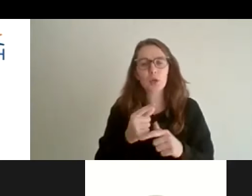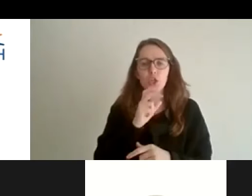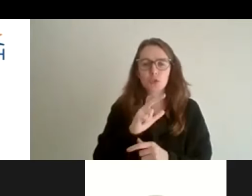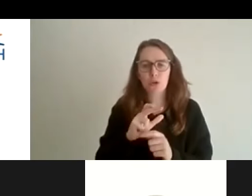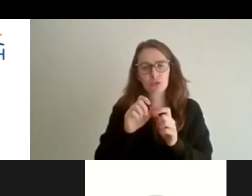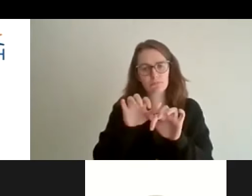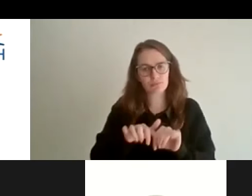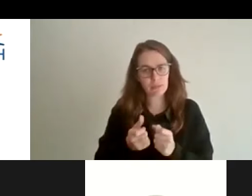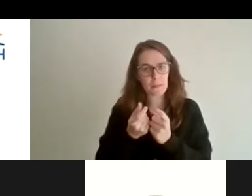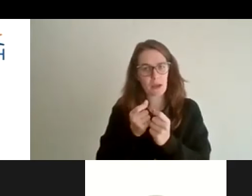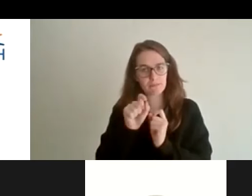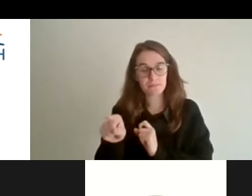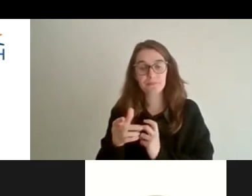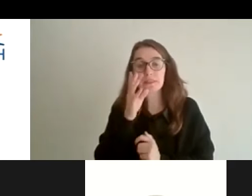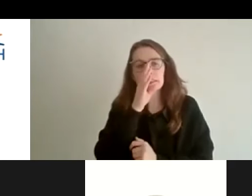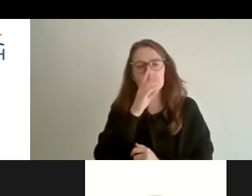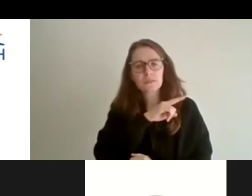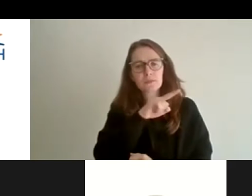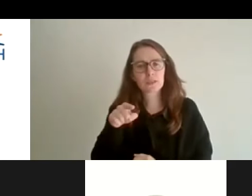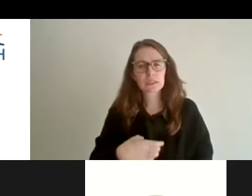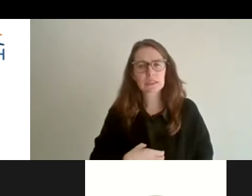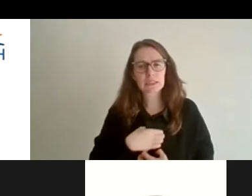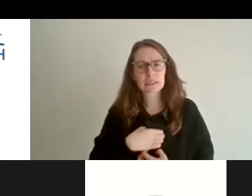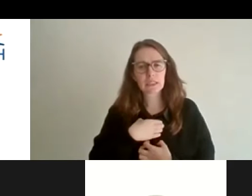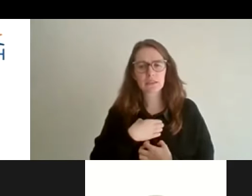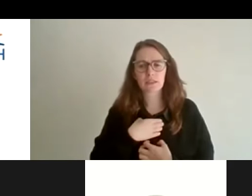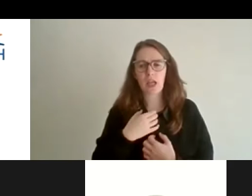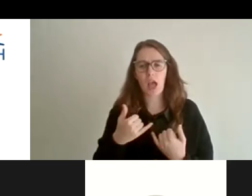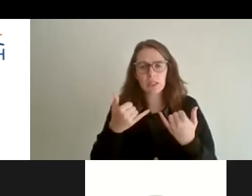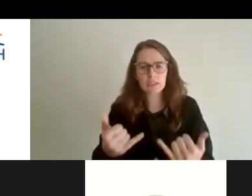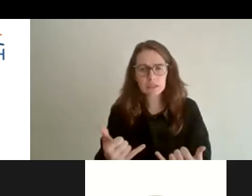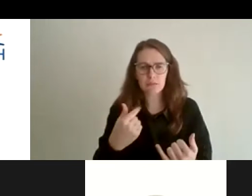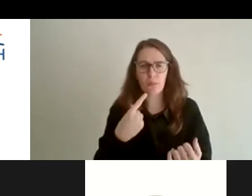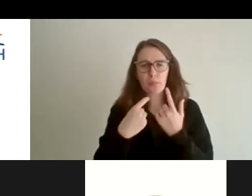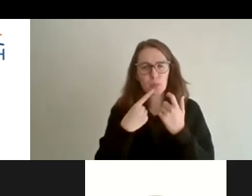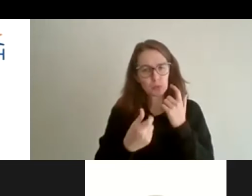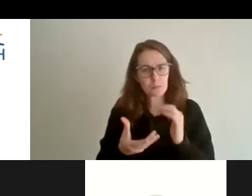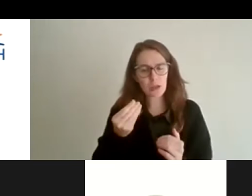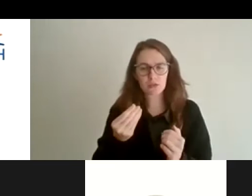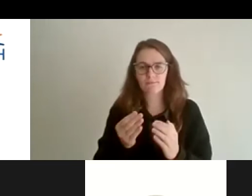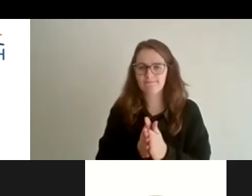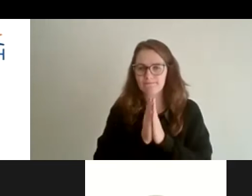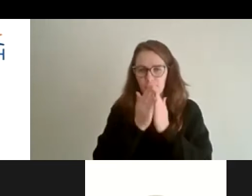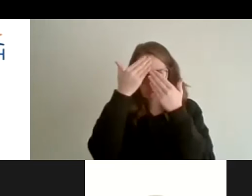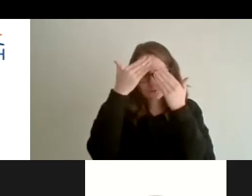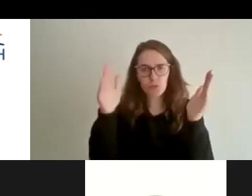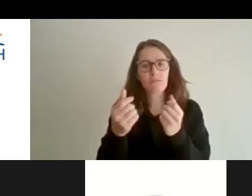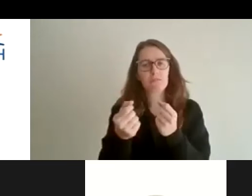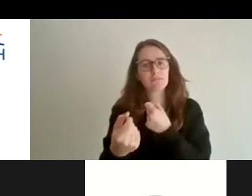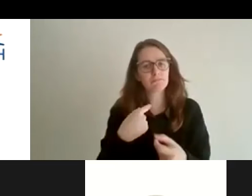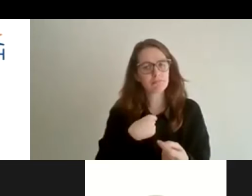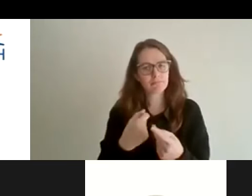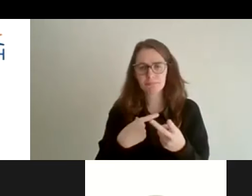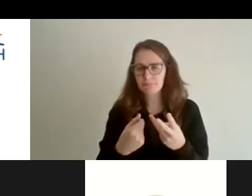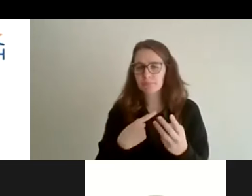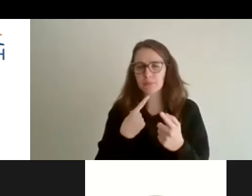also, if you have any question after this event, make sure to write us a message and ask your questions via our